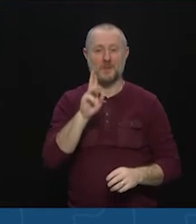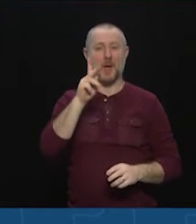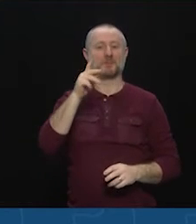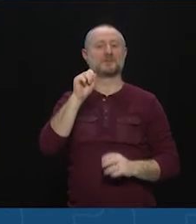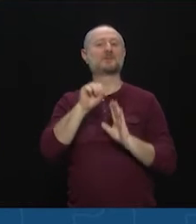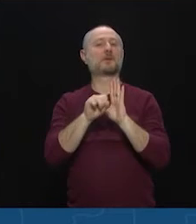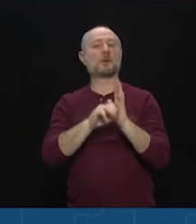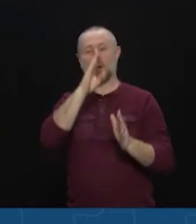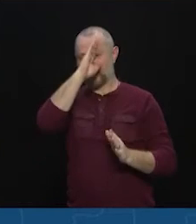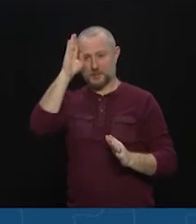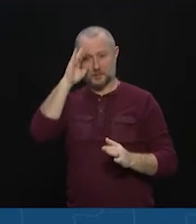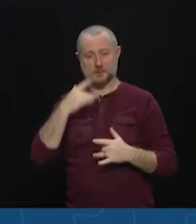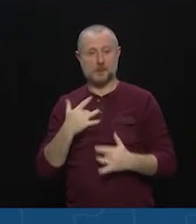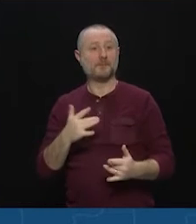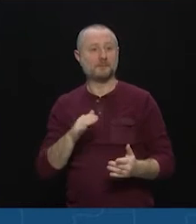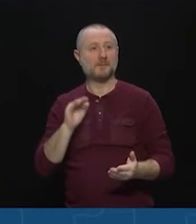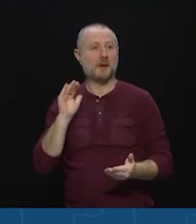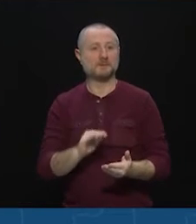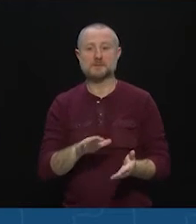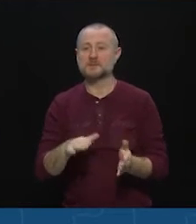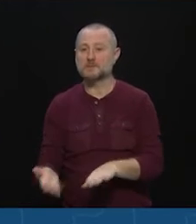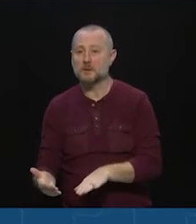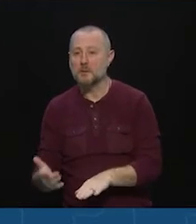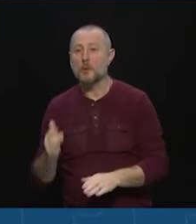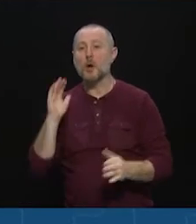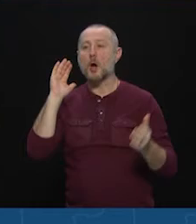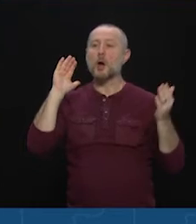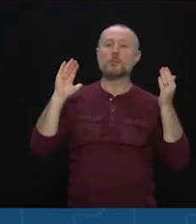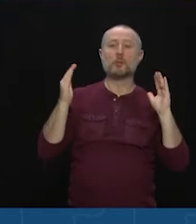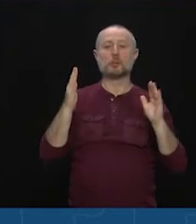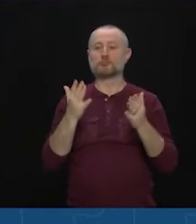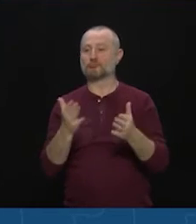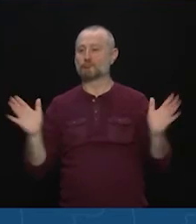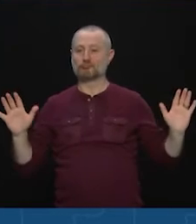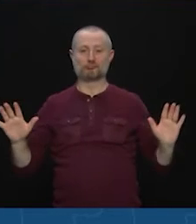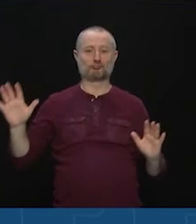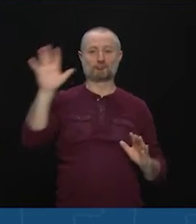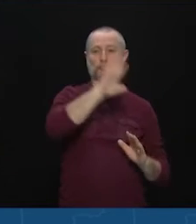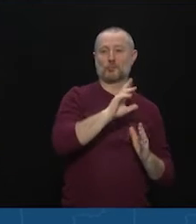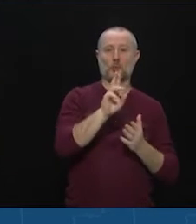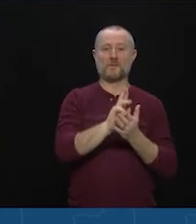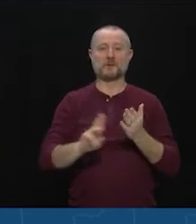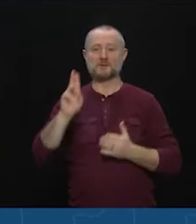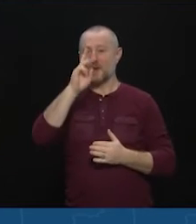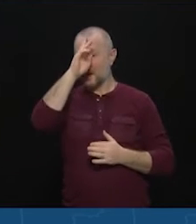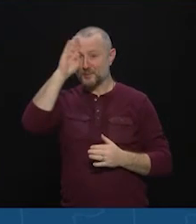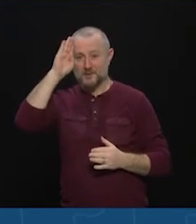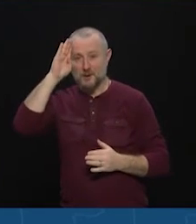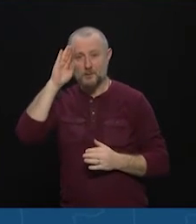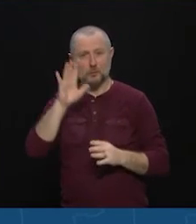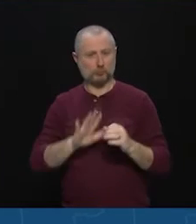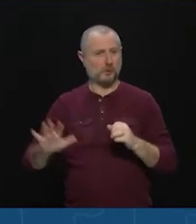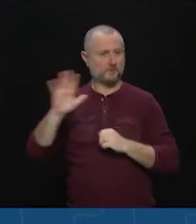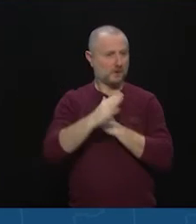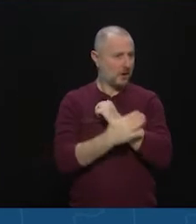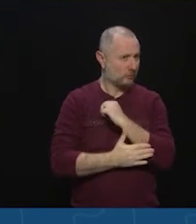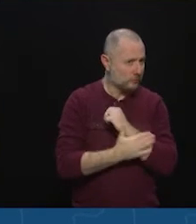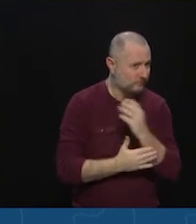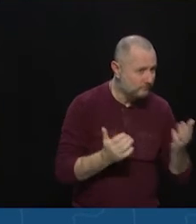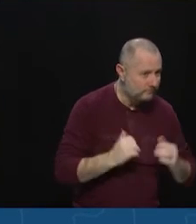as compared to the majority of academic medical centers in the country. We don't usually get to say this, but I